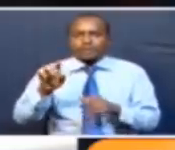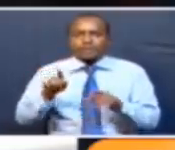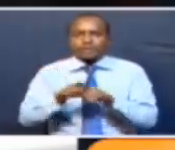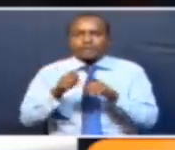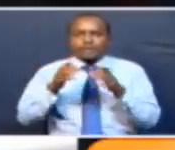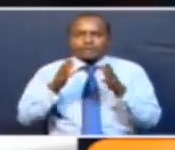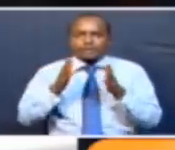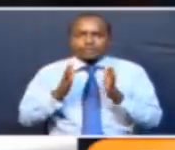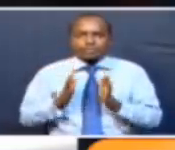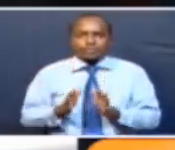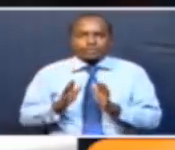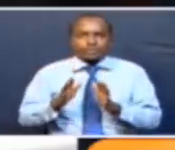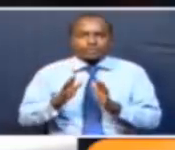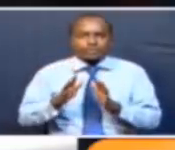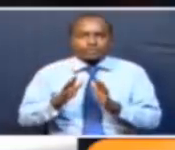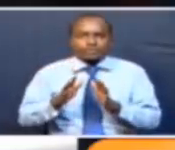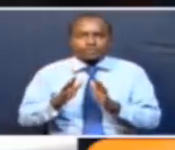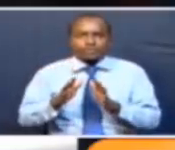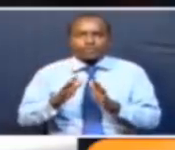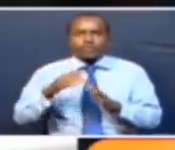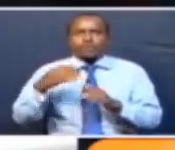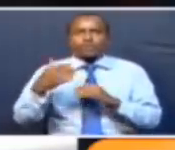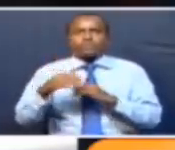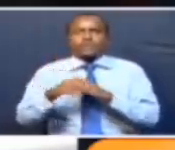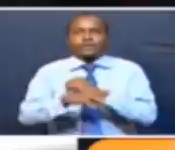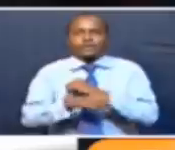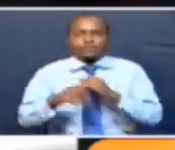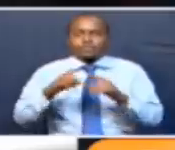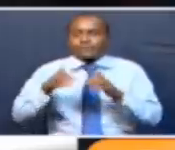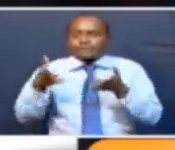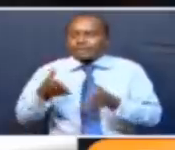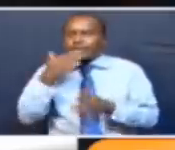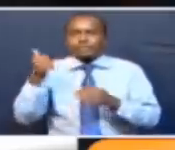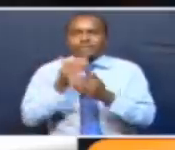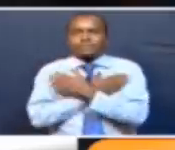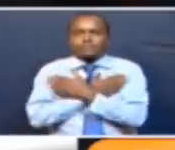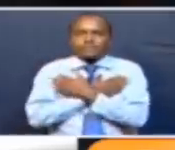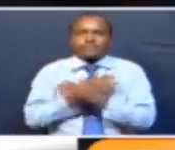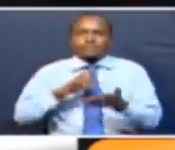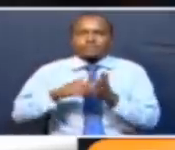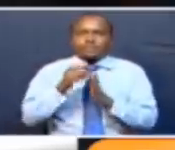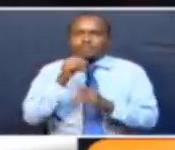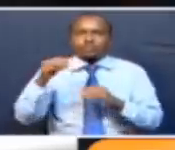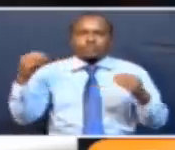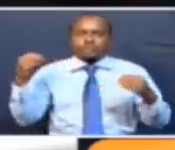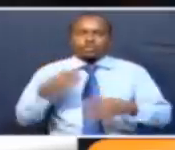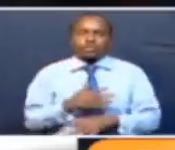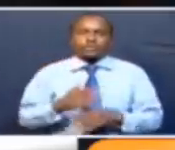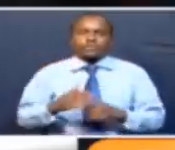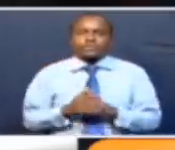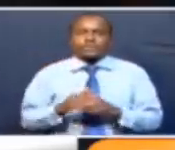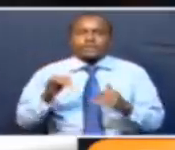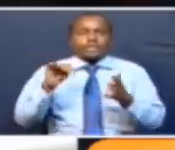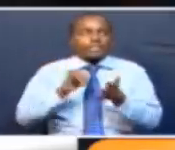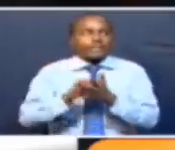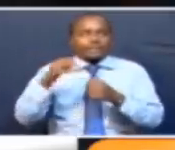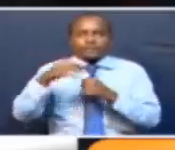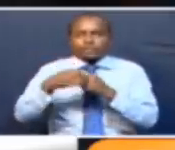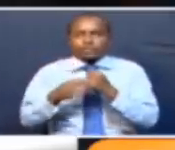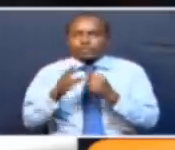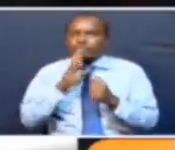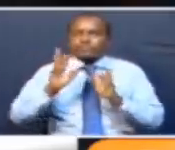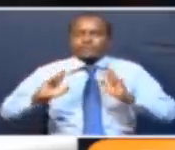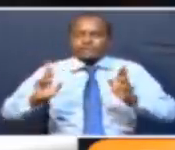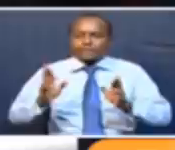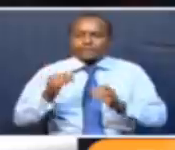of the catwalk, but they're now the best of friends. So it doesn't come as a shock that Governor Sonko will be ready, willing,